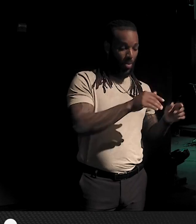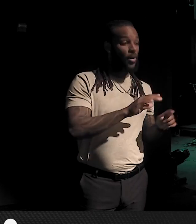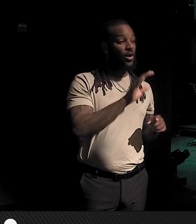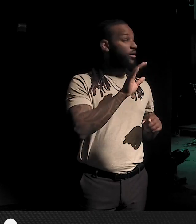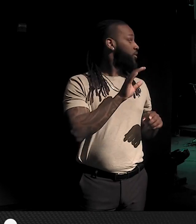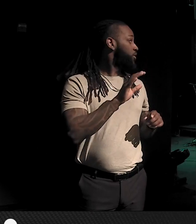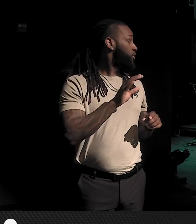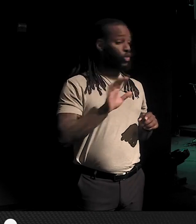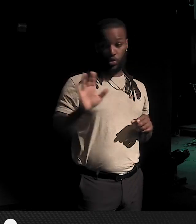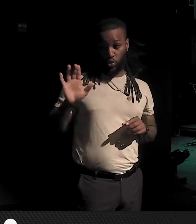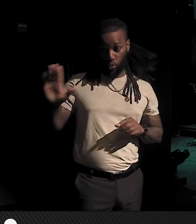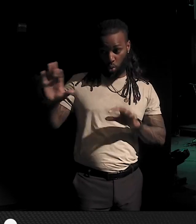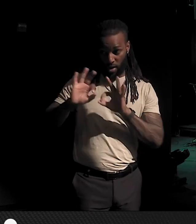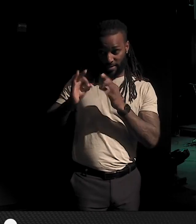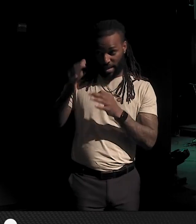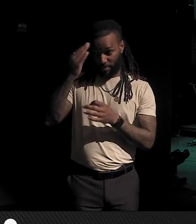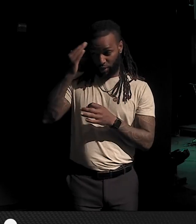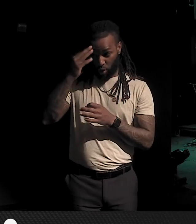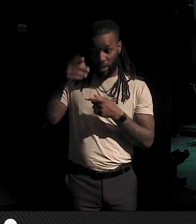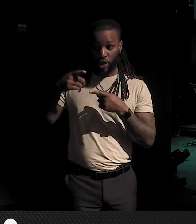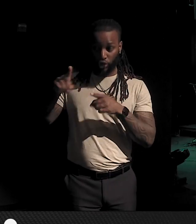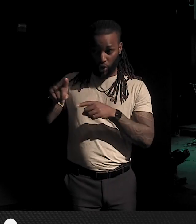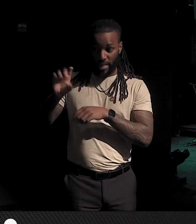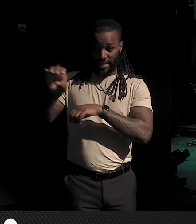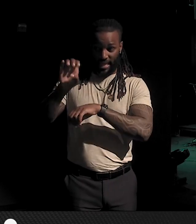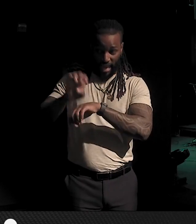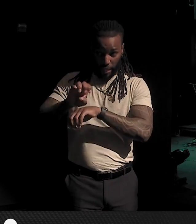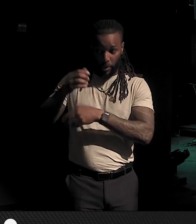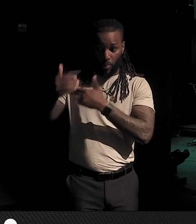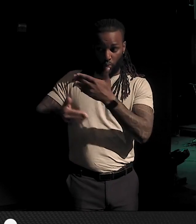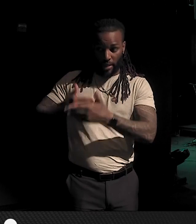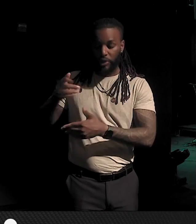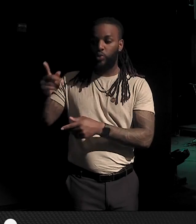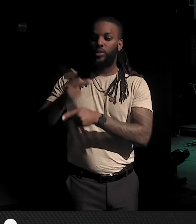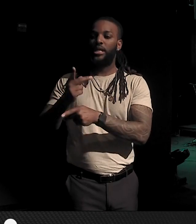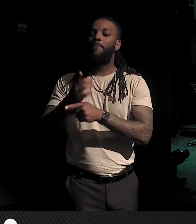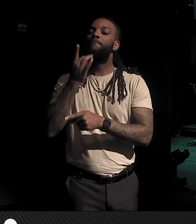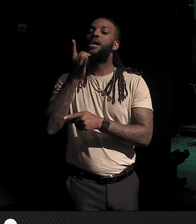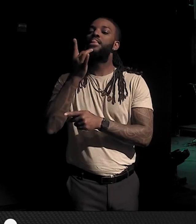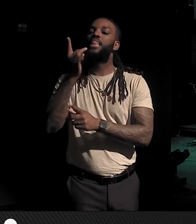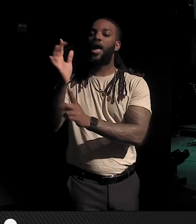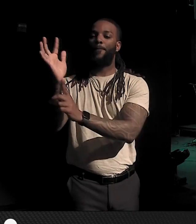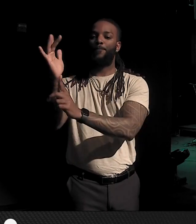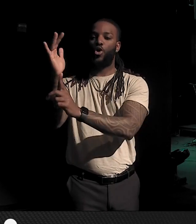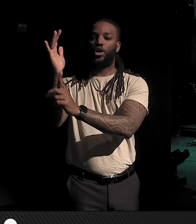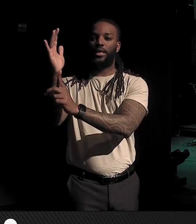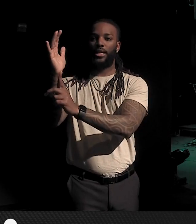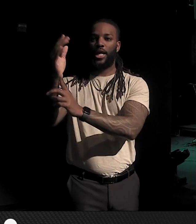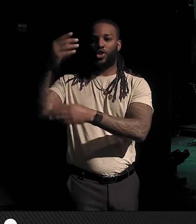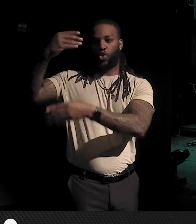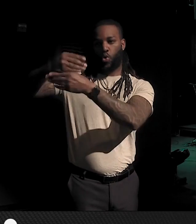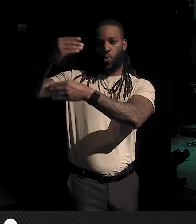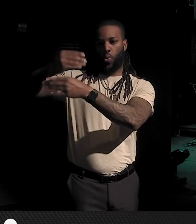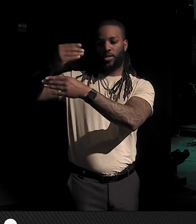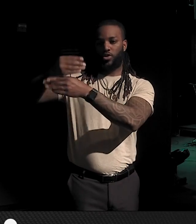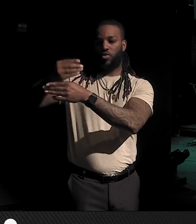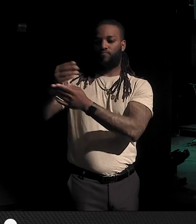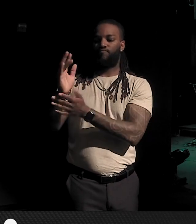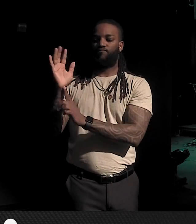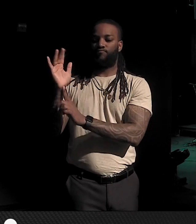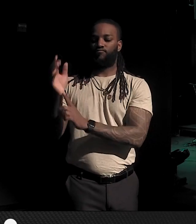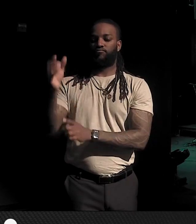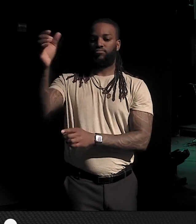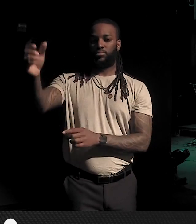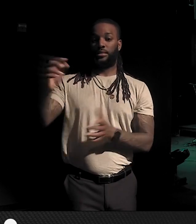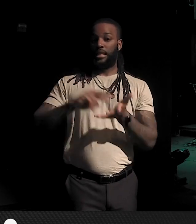family knows that during the engagement process, you keep a light burning in your window. It symbolizes two things. One,